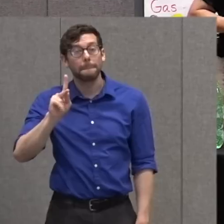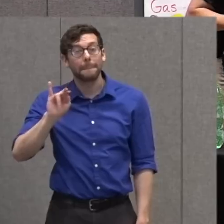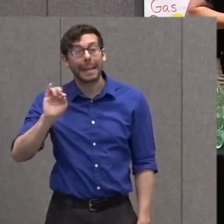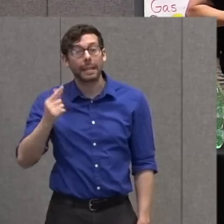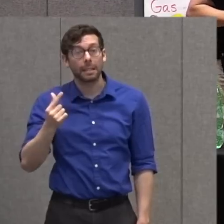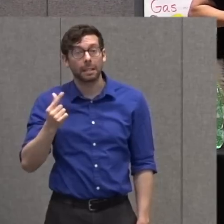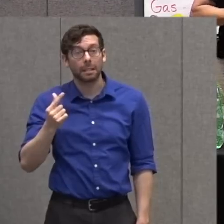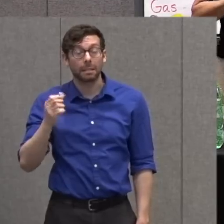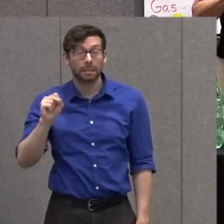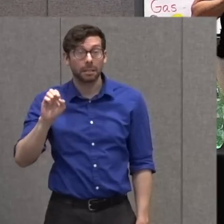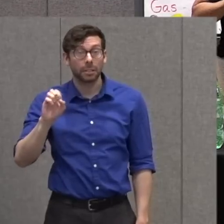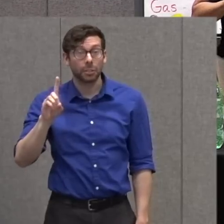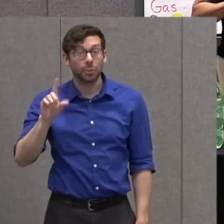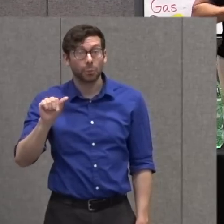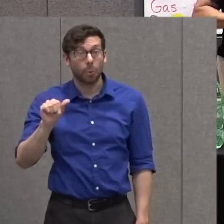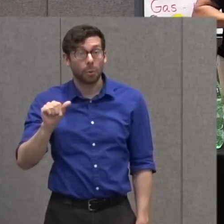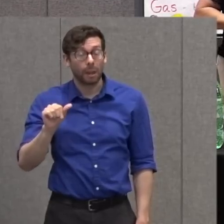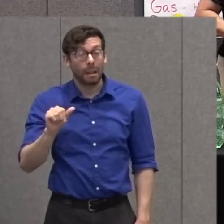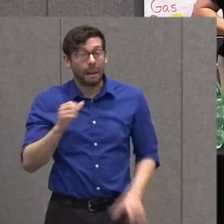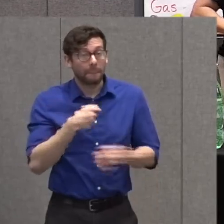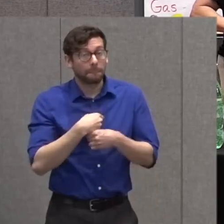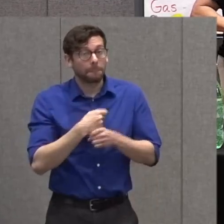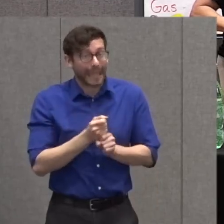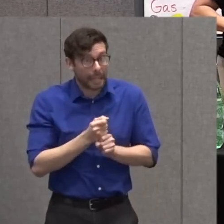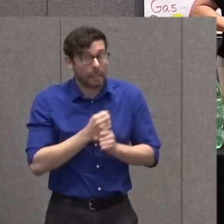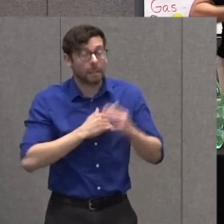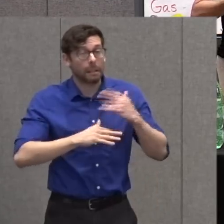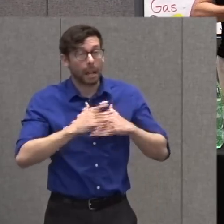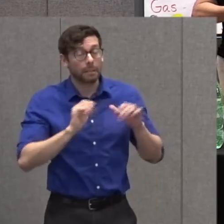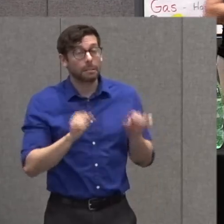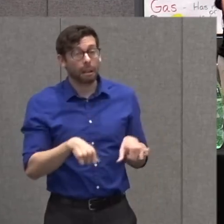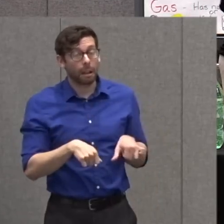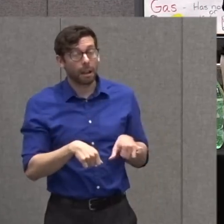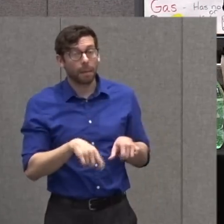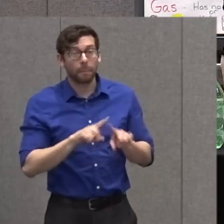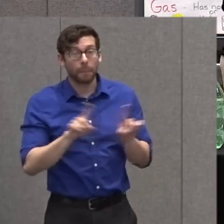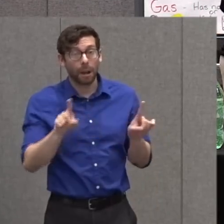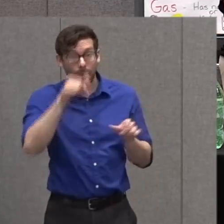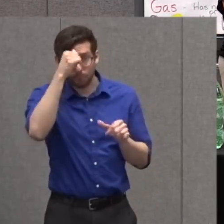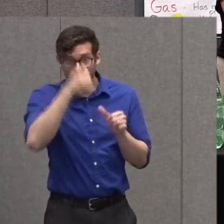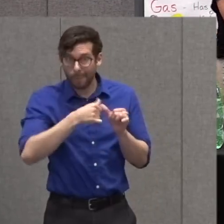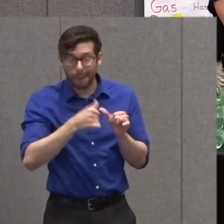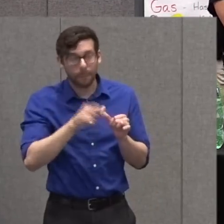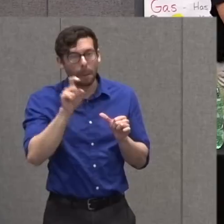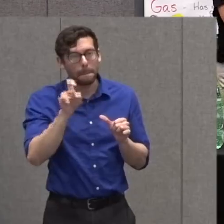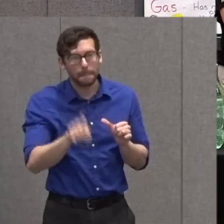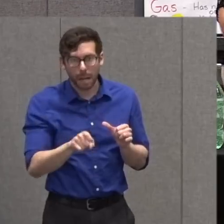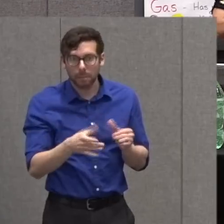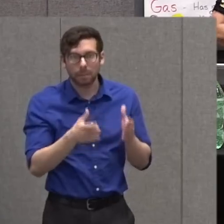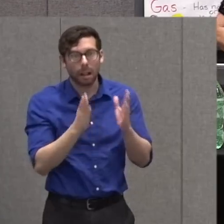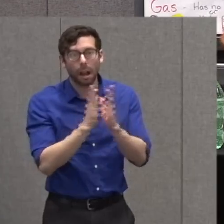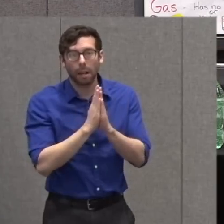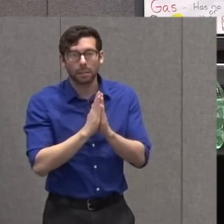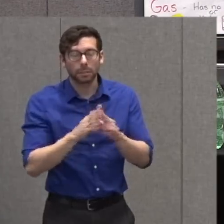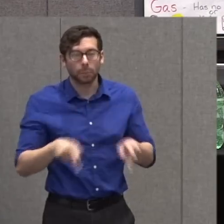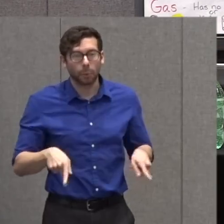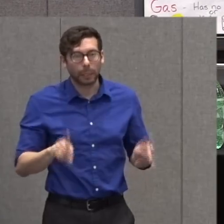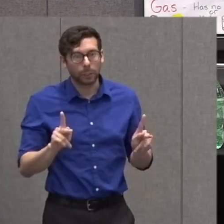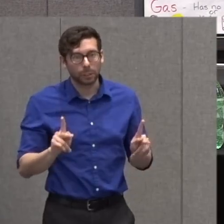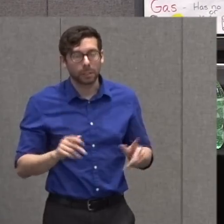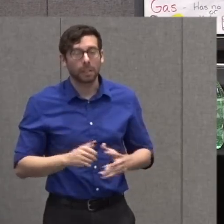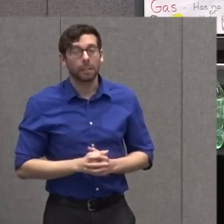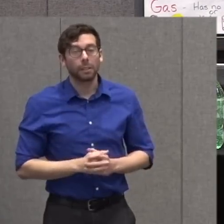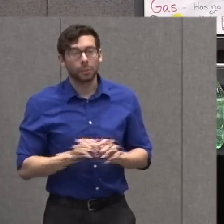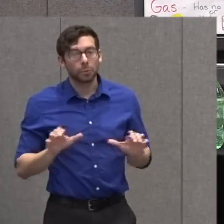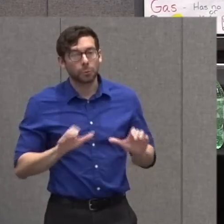make some gas. But again, boys and girls, remember that you must have permission with your parents to do this